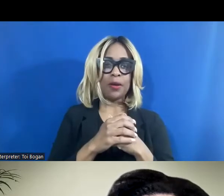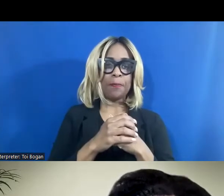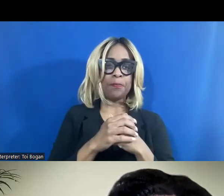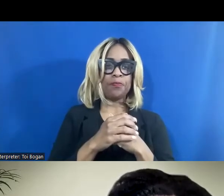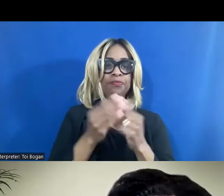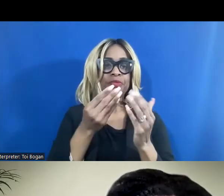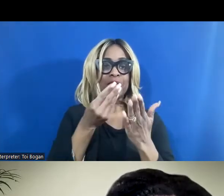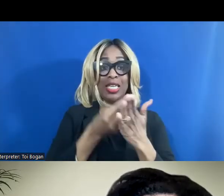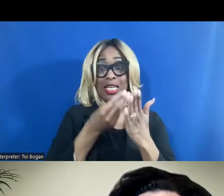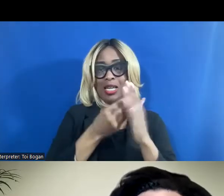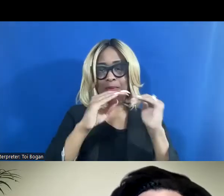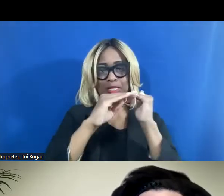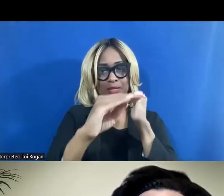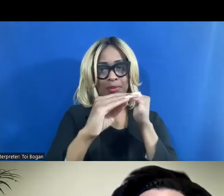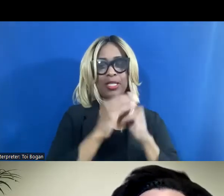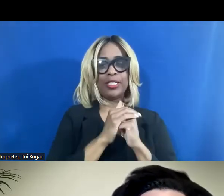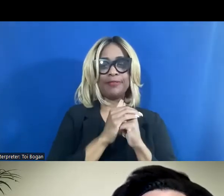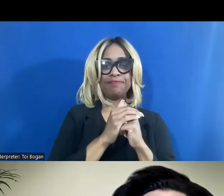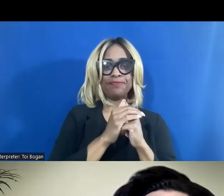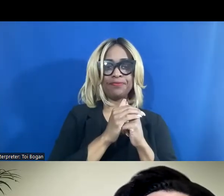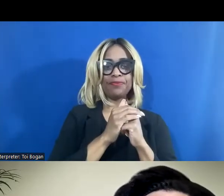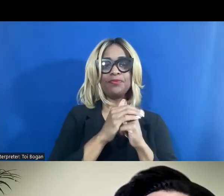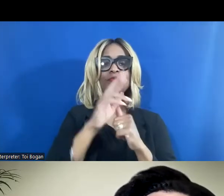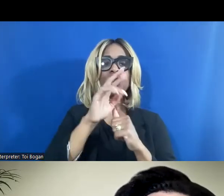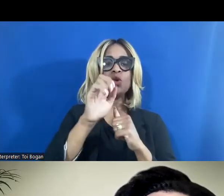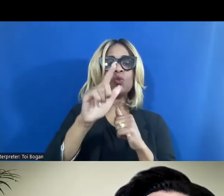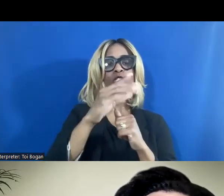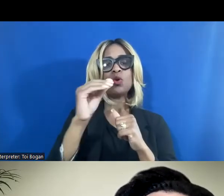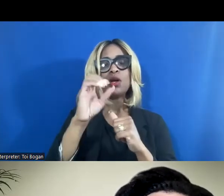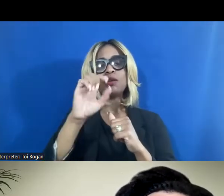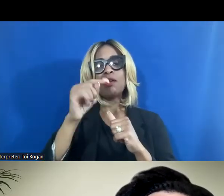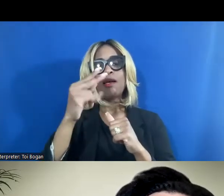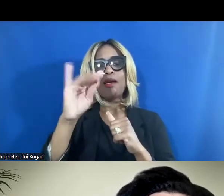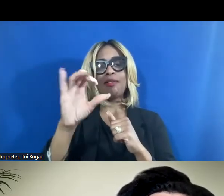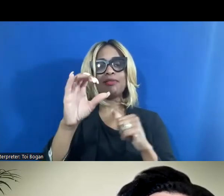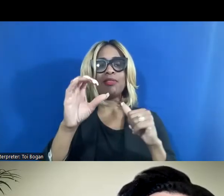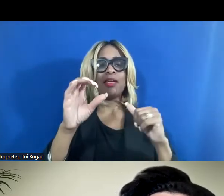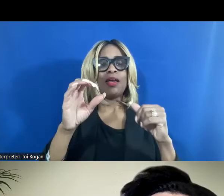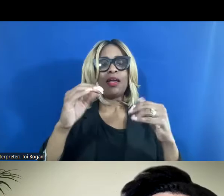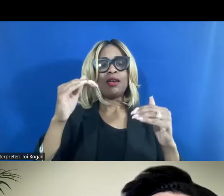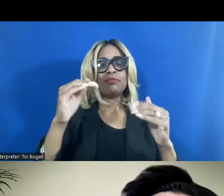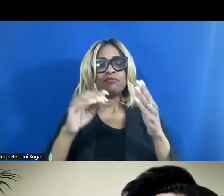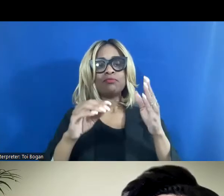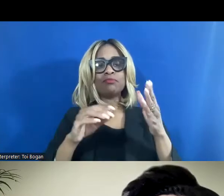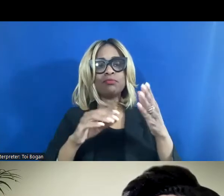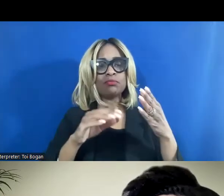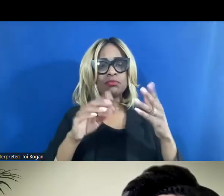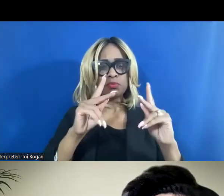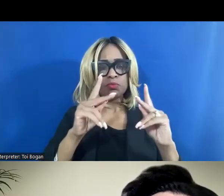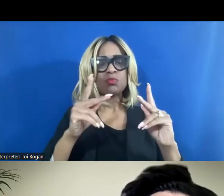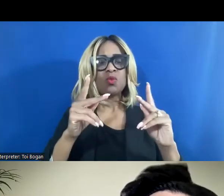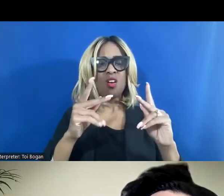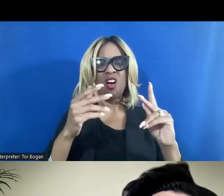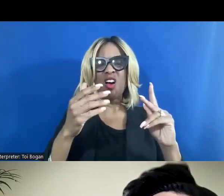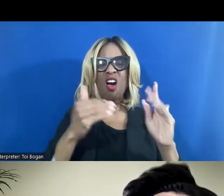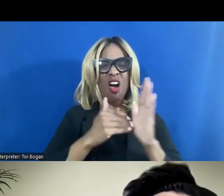Economic stability. Racial and ethnic minorities often experience discriminatory hiring practices